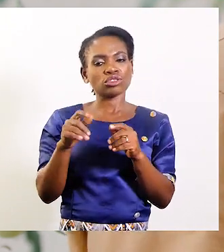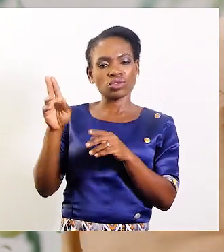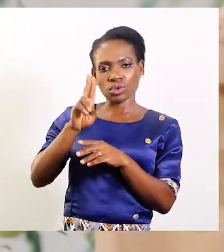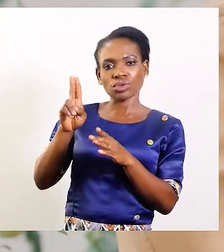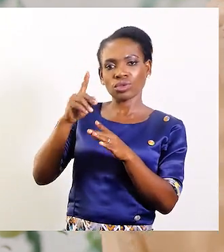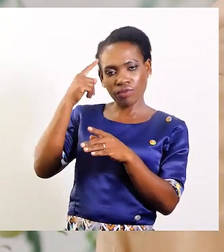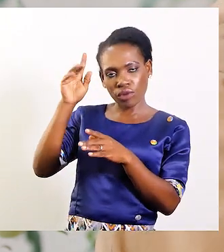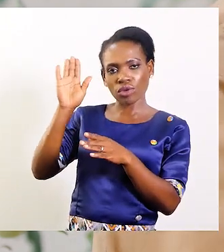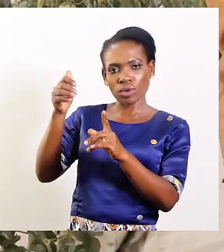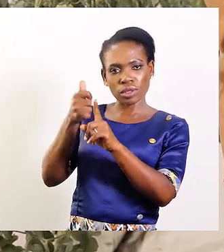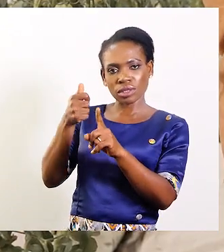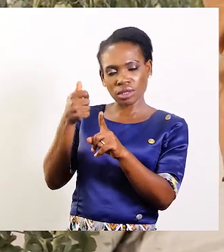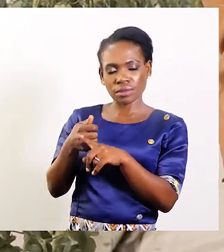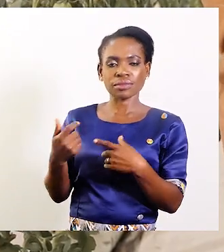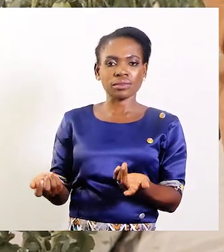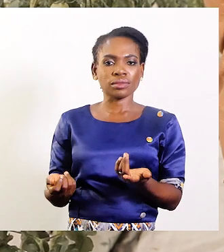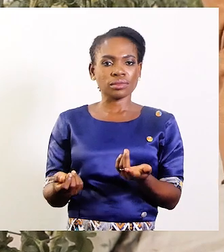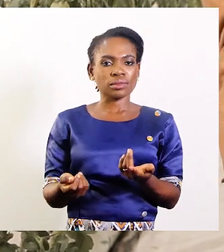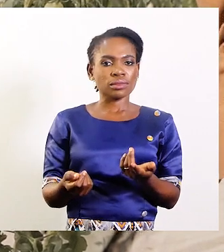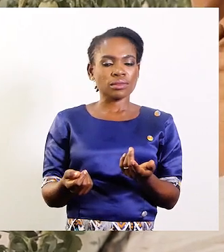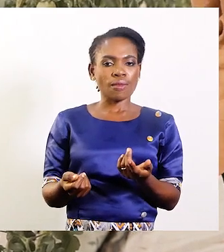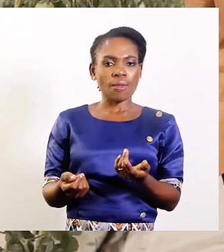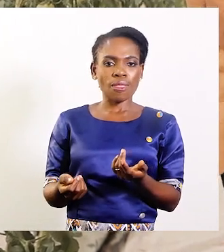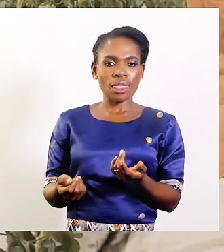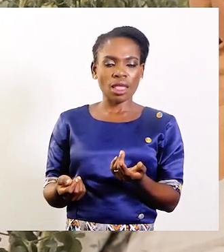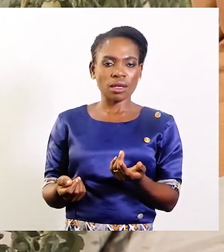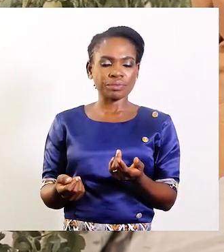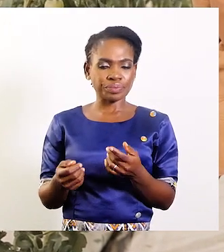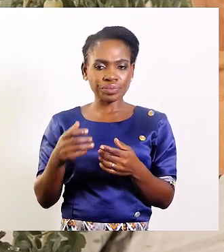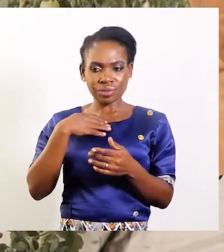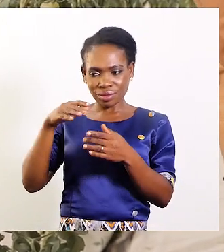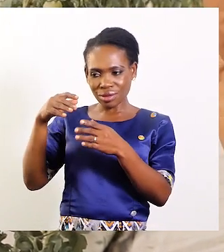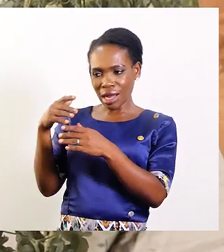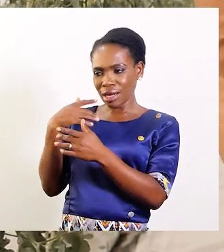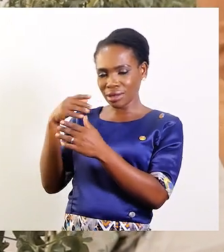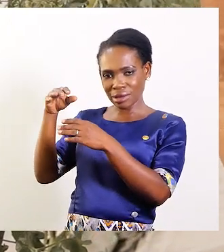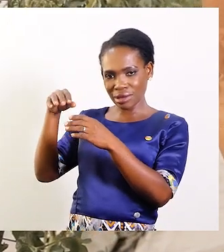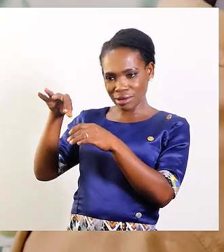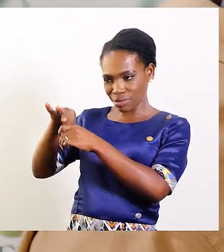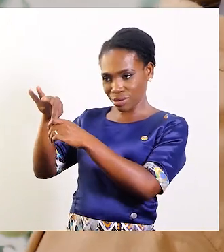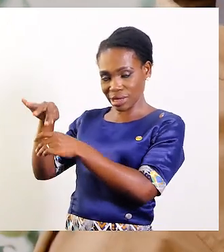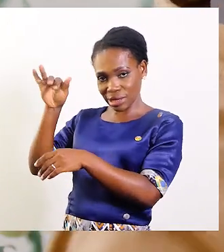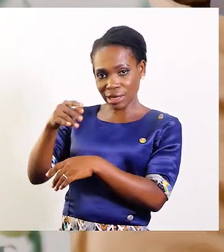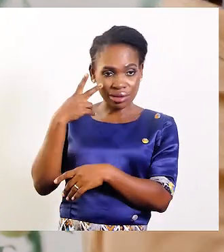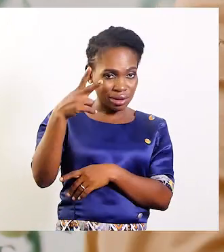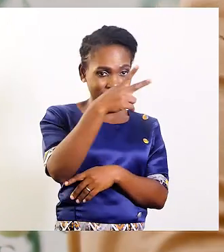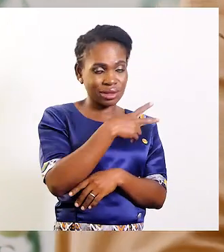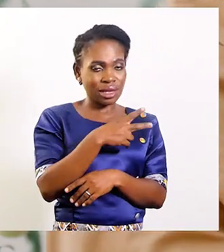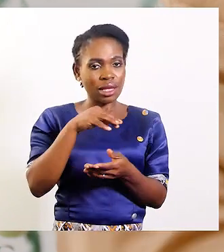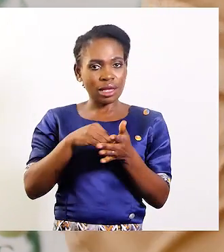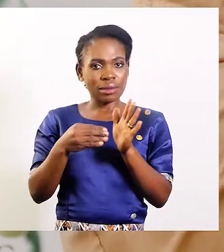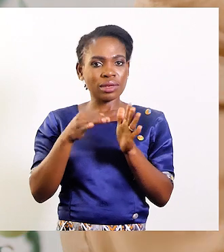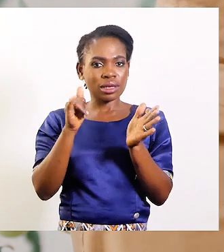field, like the trellising. As you can see, the plant is standing vertical. These plants you are seeing here will grow so tall that when they